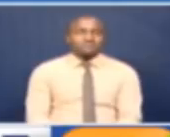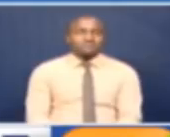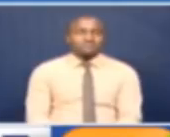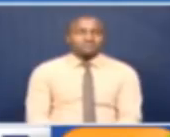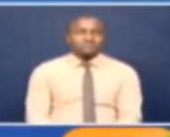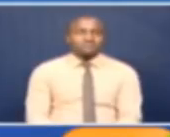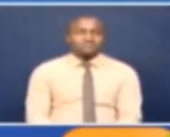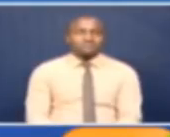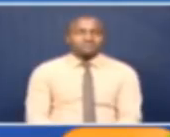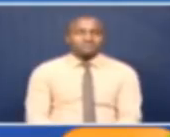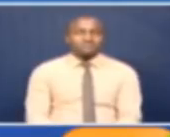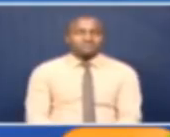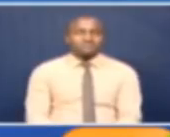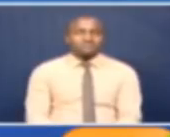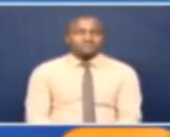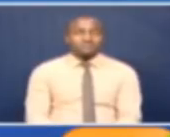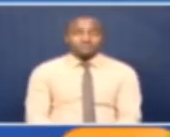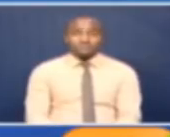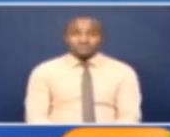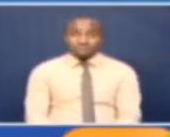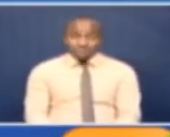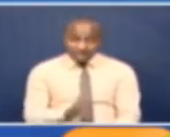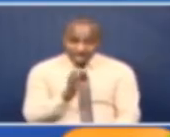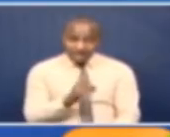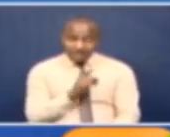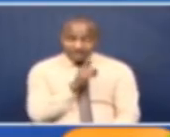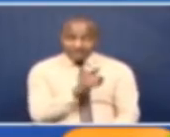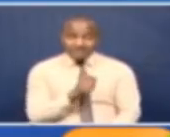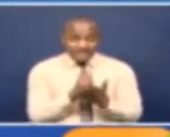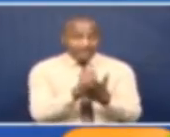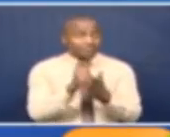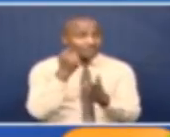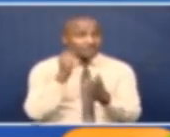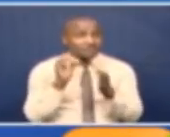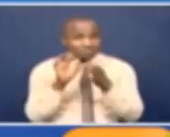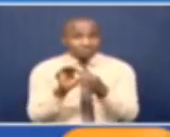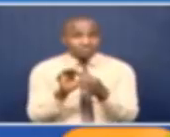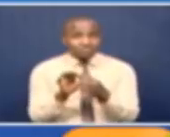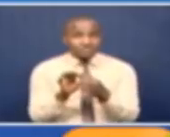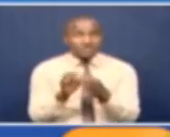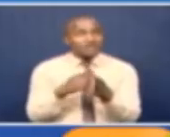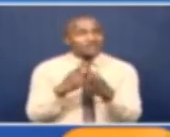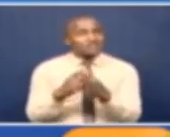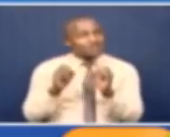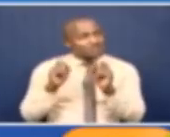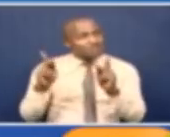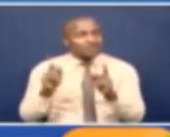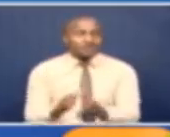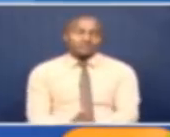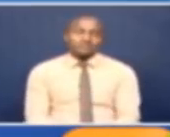Kate Melody, you say, if that is what can unite us as Kenyans, then let it be.